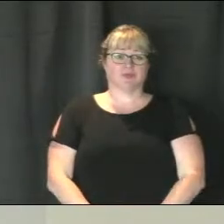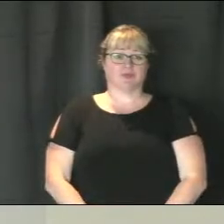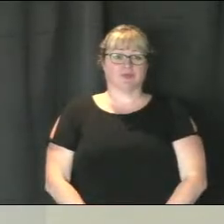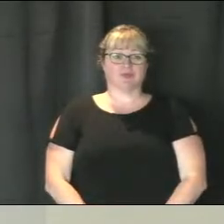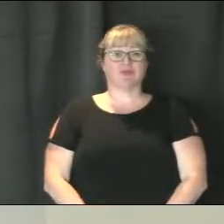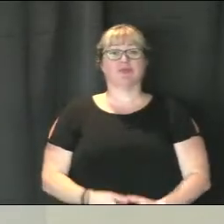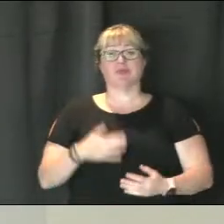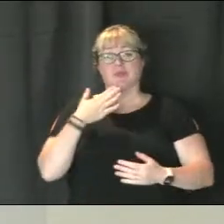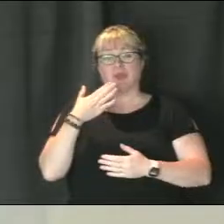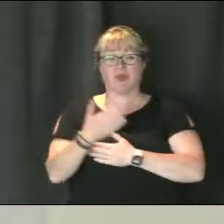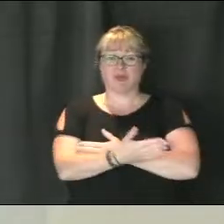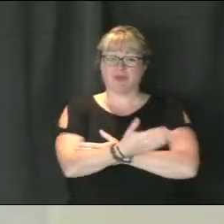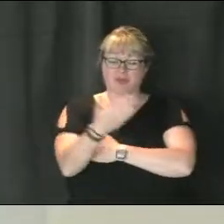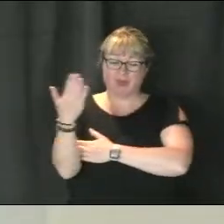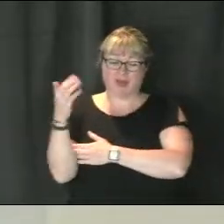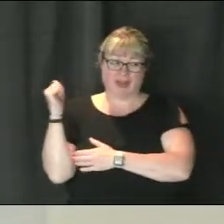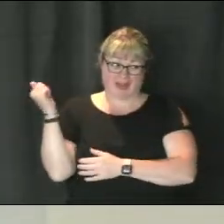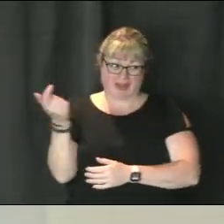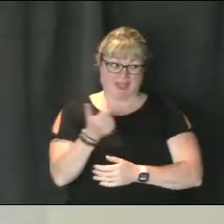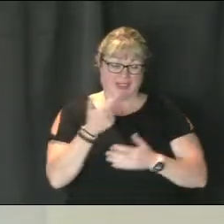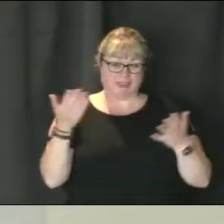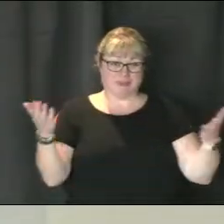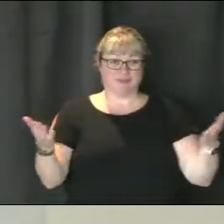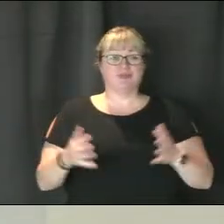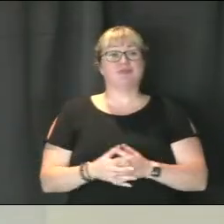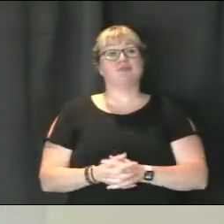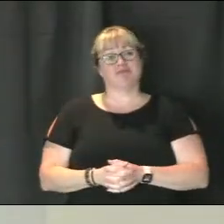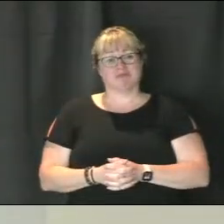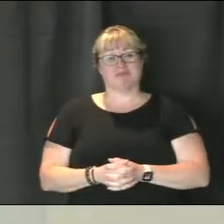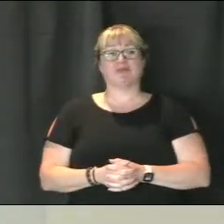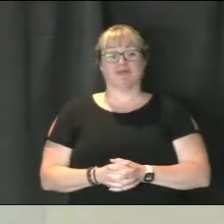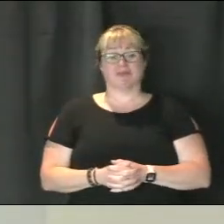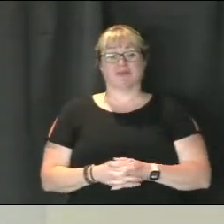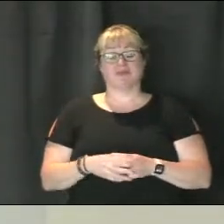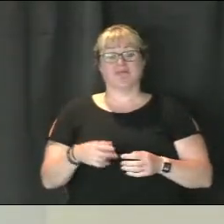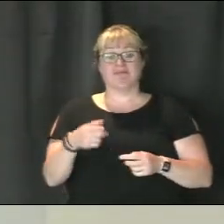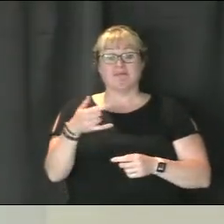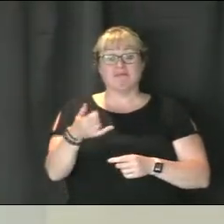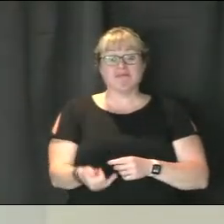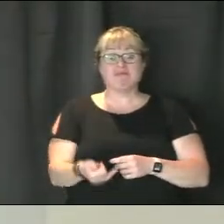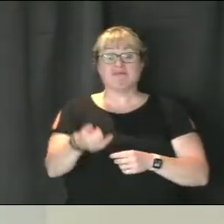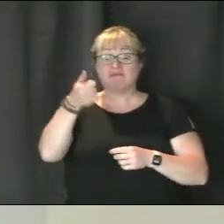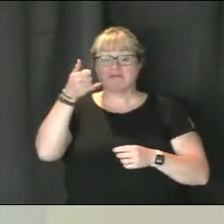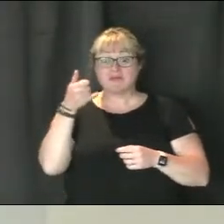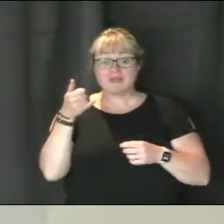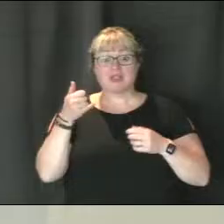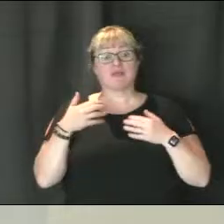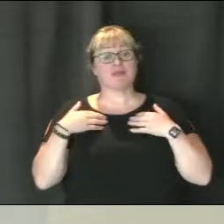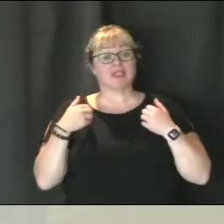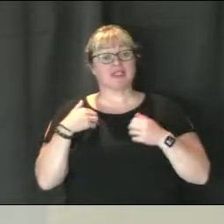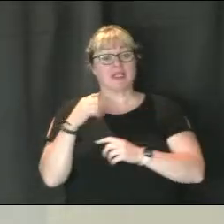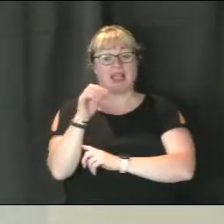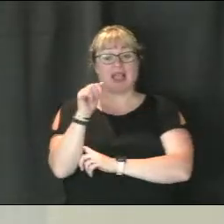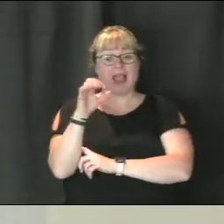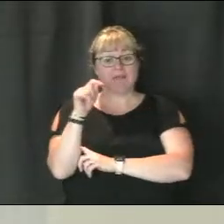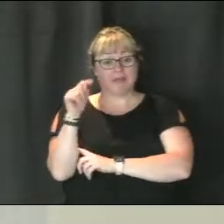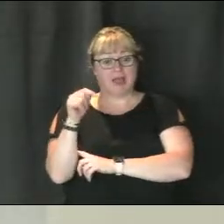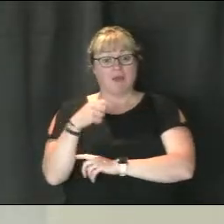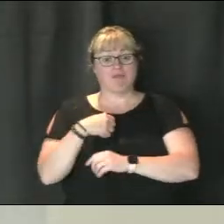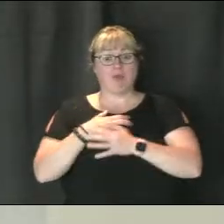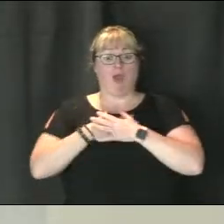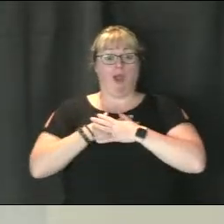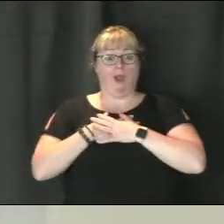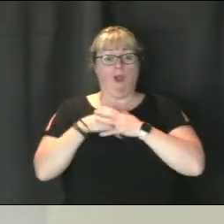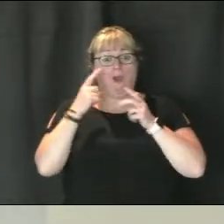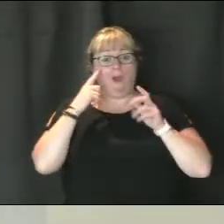you. Good morning, everyone. I must say, when I received the phone call from Minister Abbott, I was pretty much